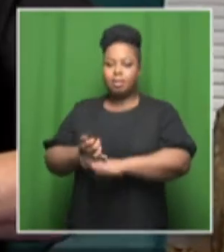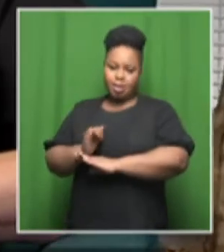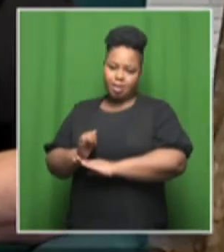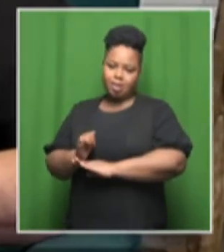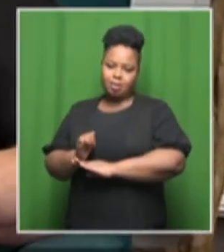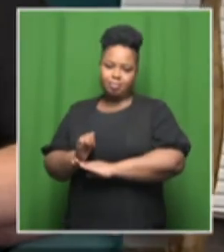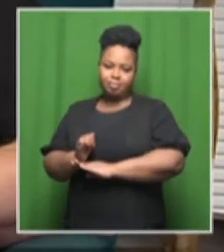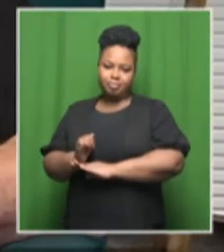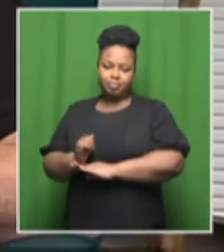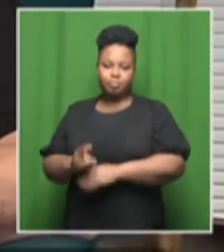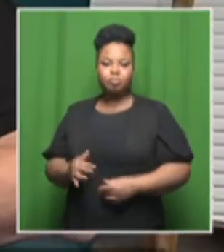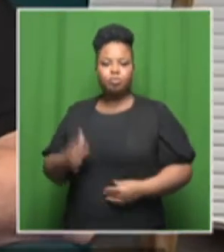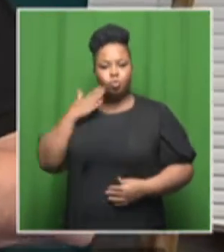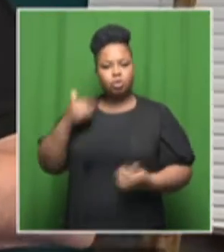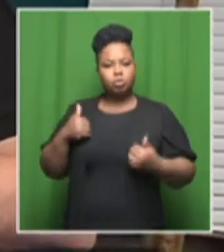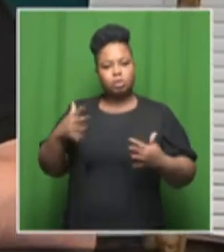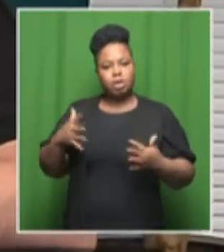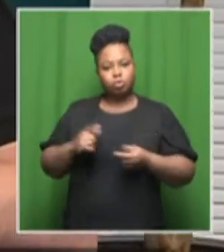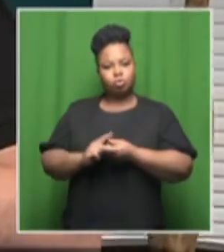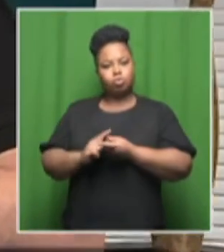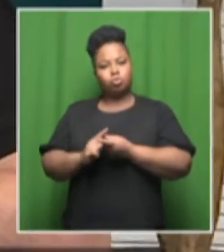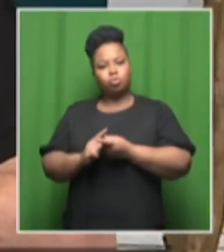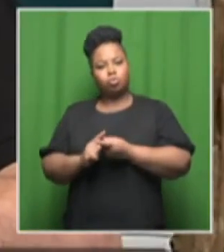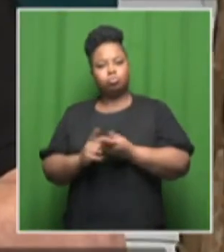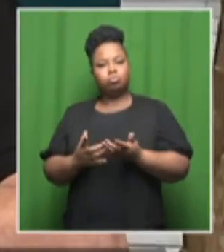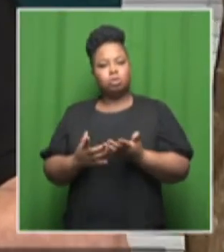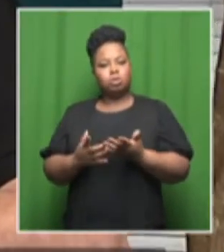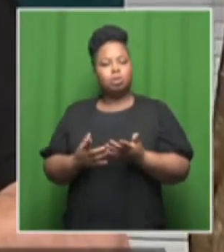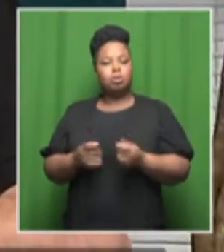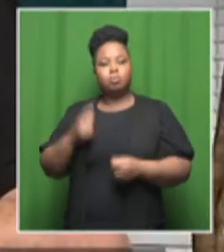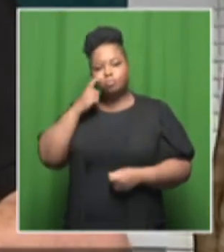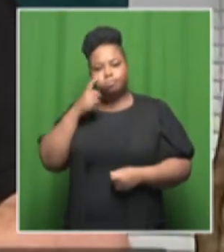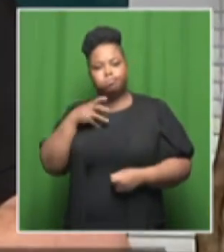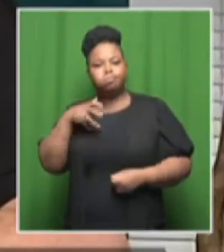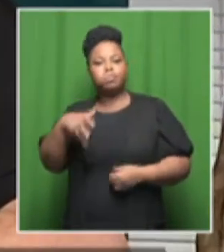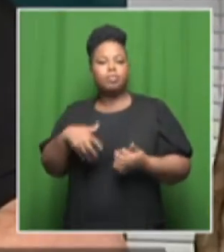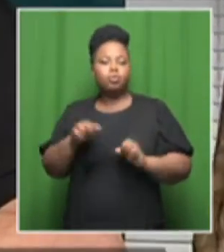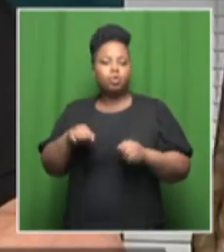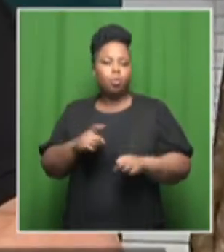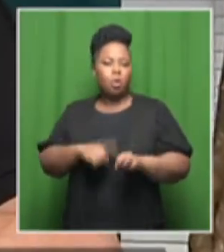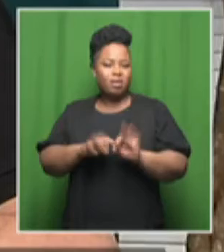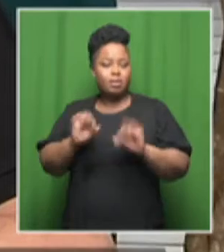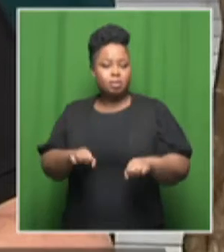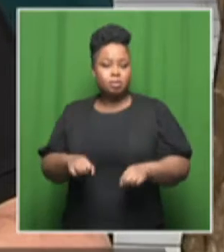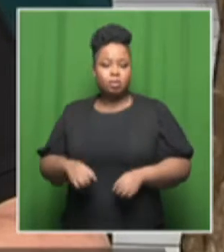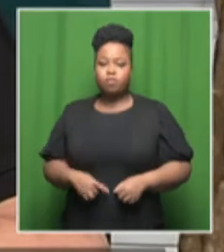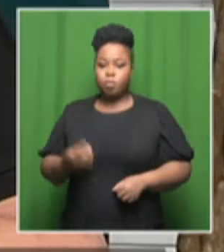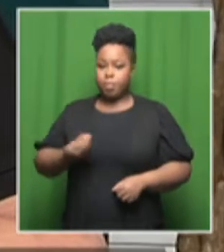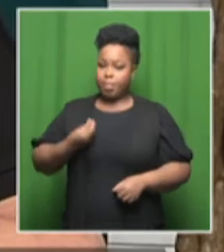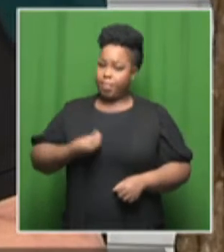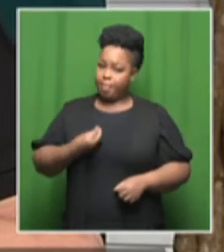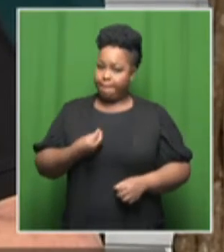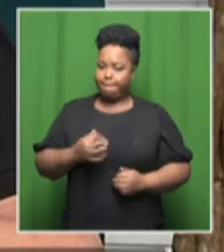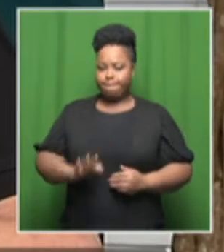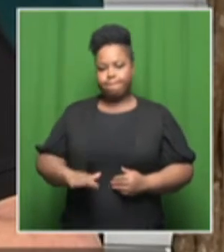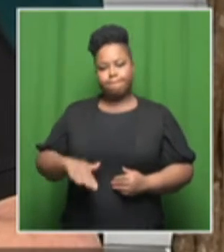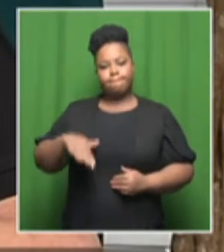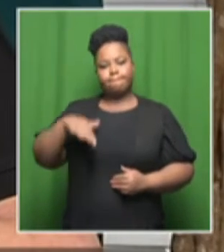your fertility life. And the reason we say that is over the years from puberty